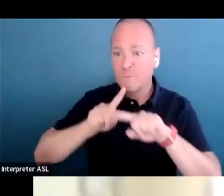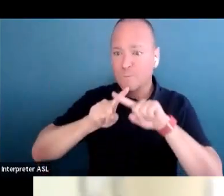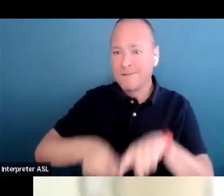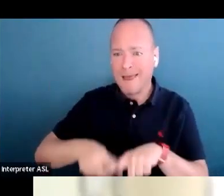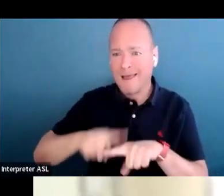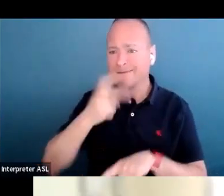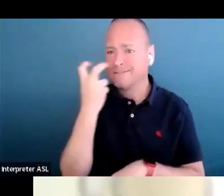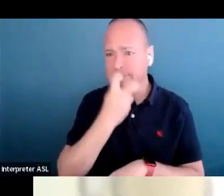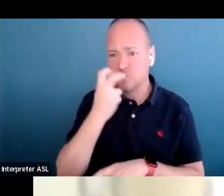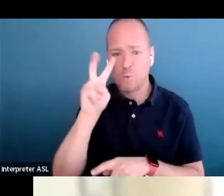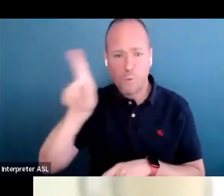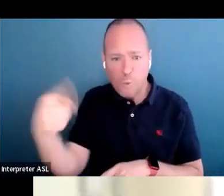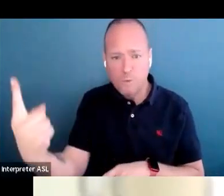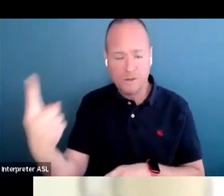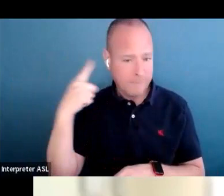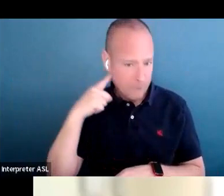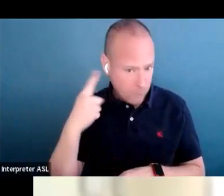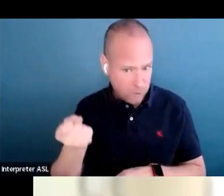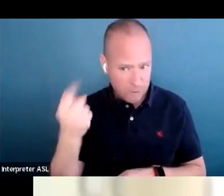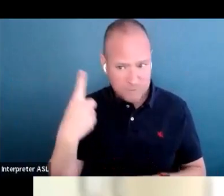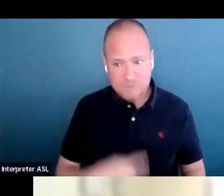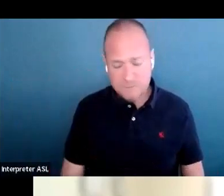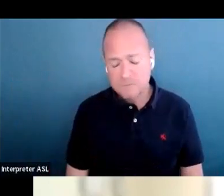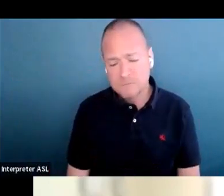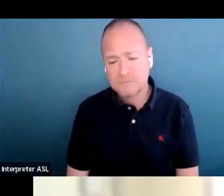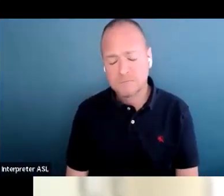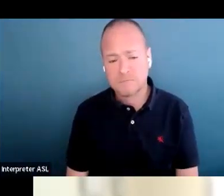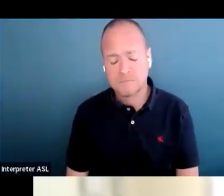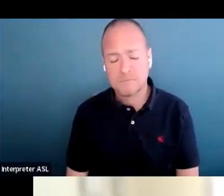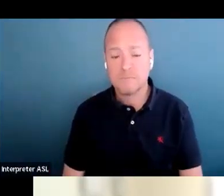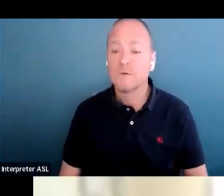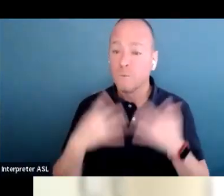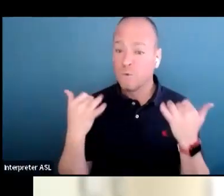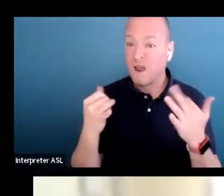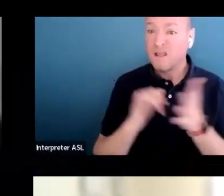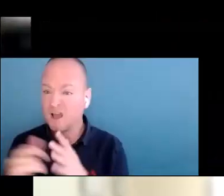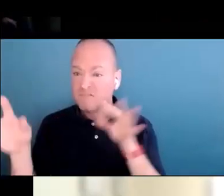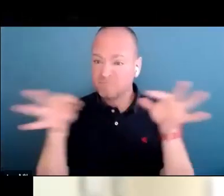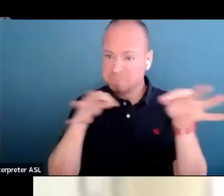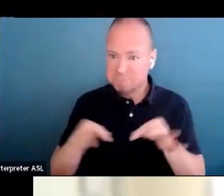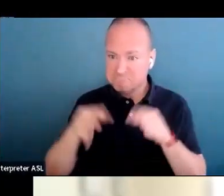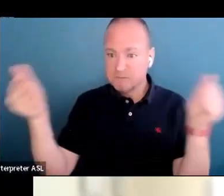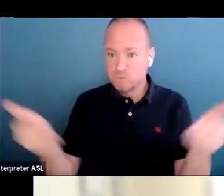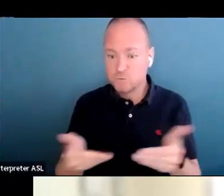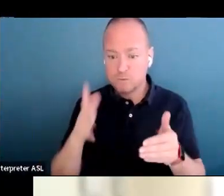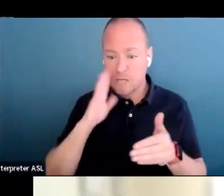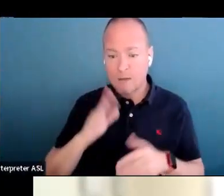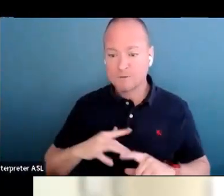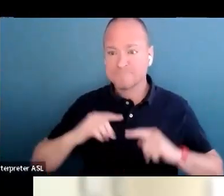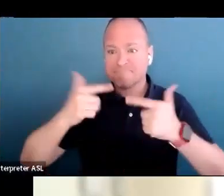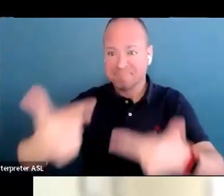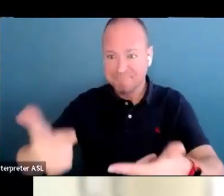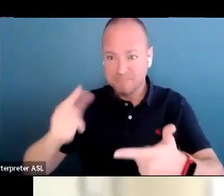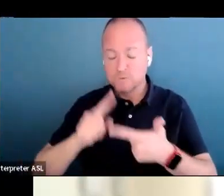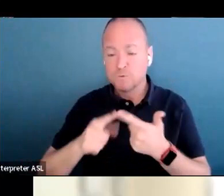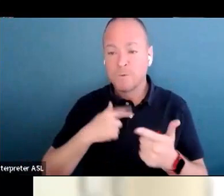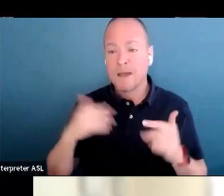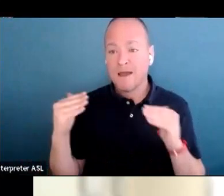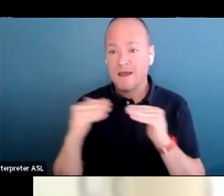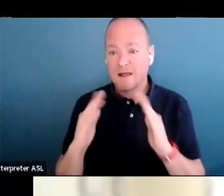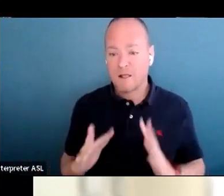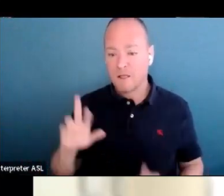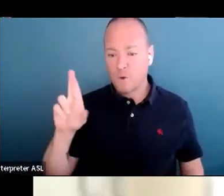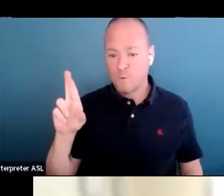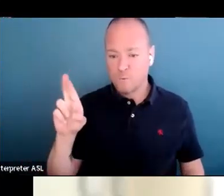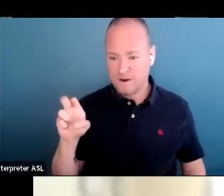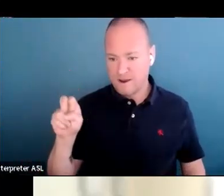to be heard and understood. So now with that background and introduction, I'm going to turn things over to my colleague, Ren, to